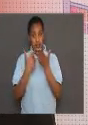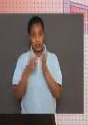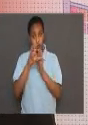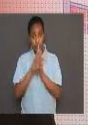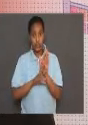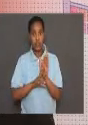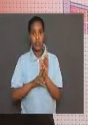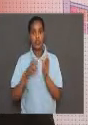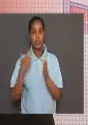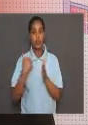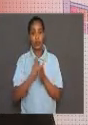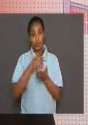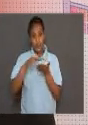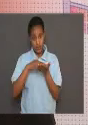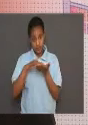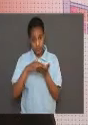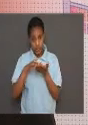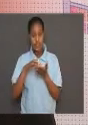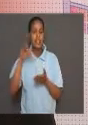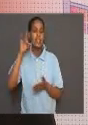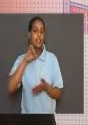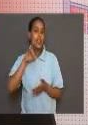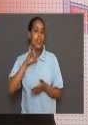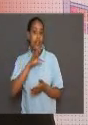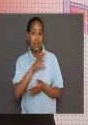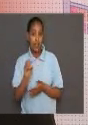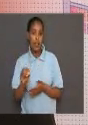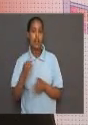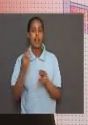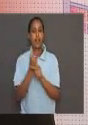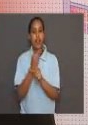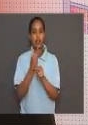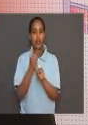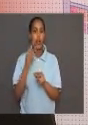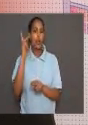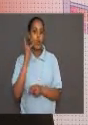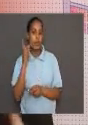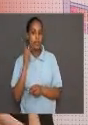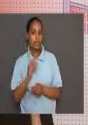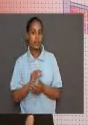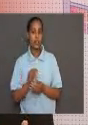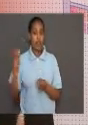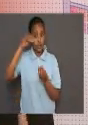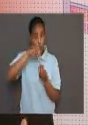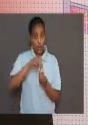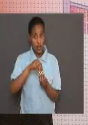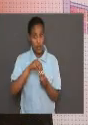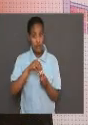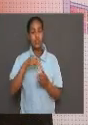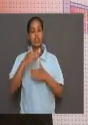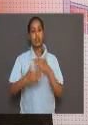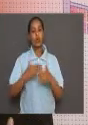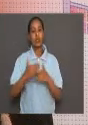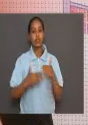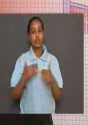unit, we will study synthetic and natural polymers, as well as the